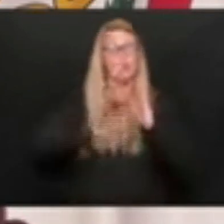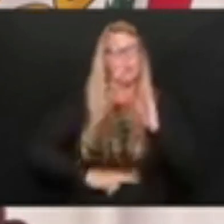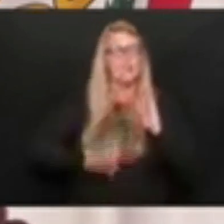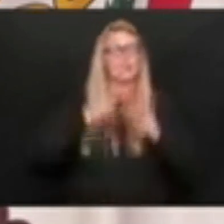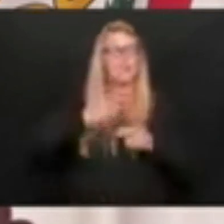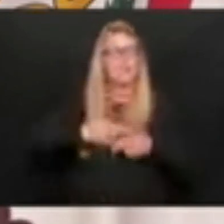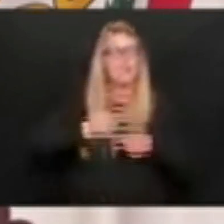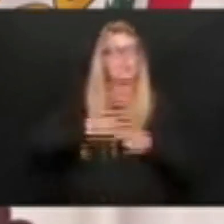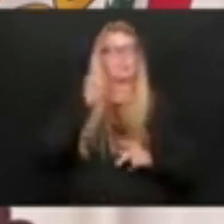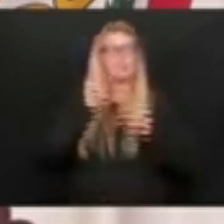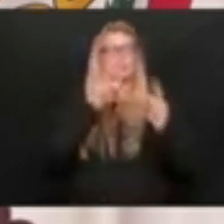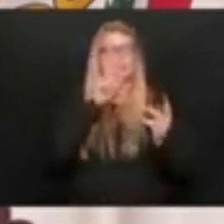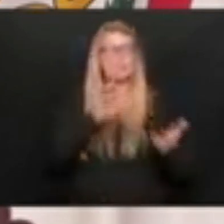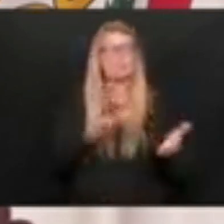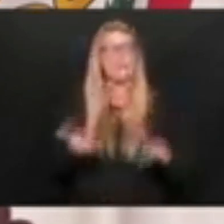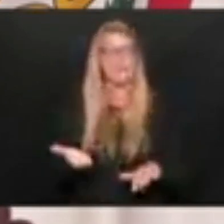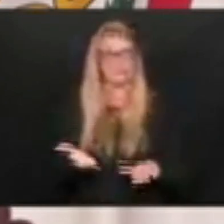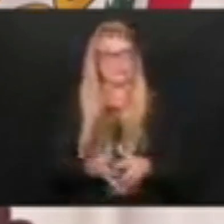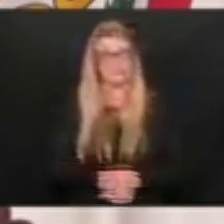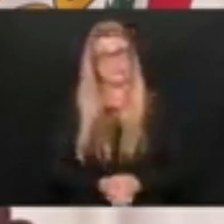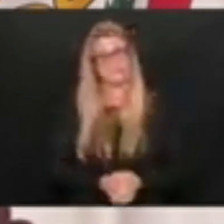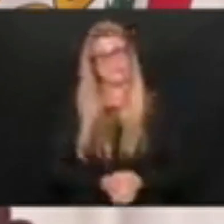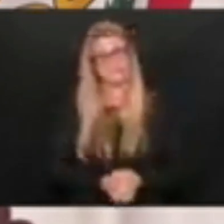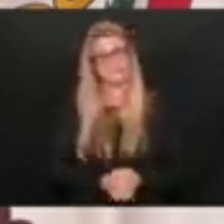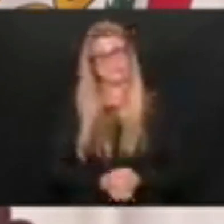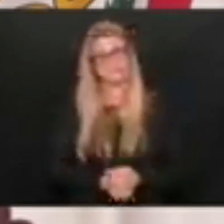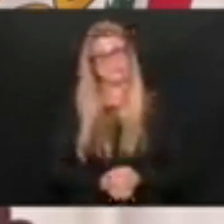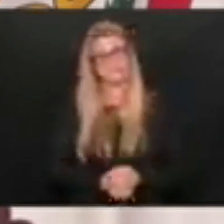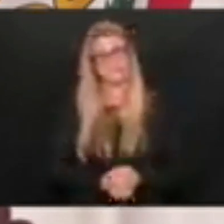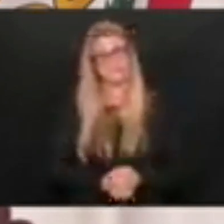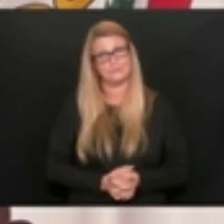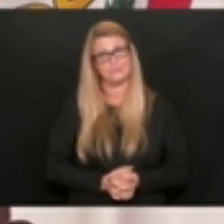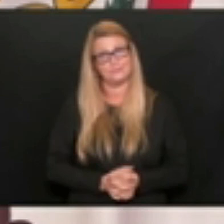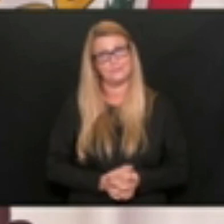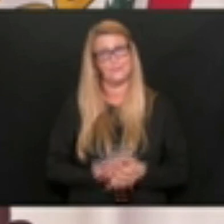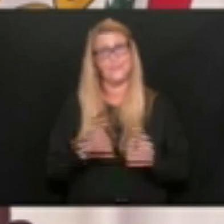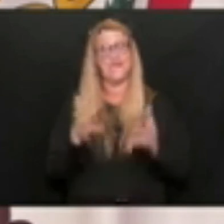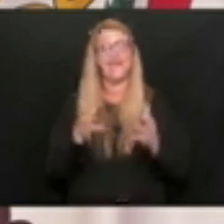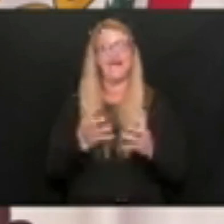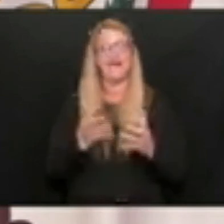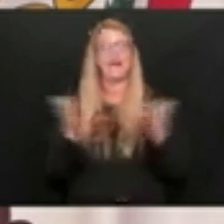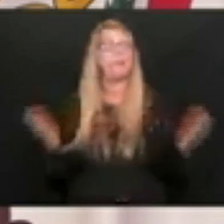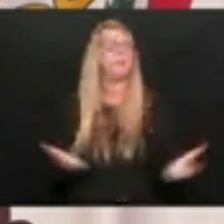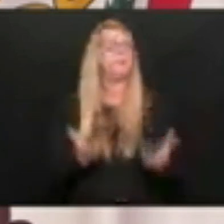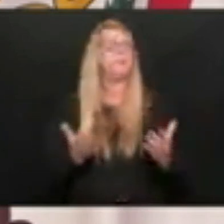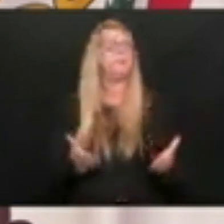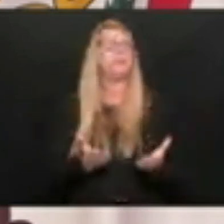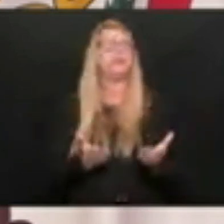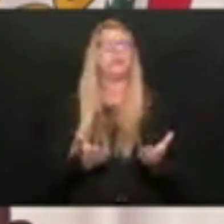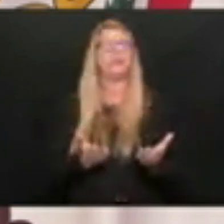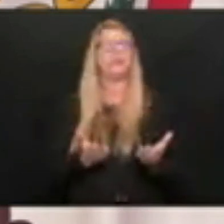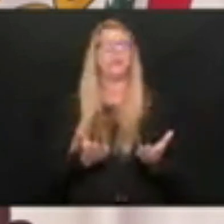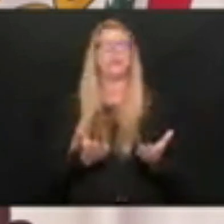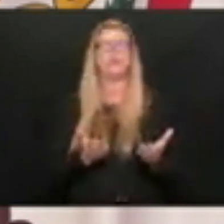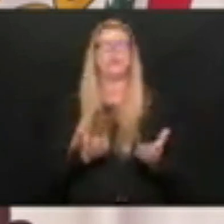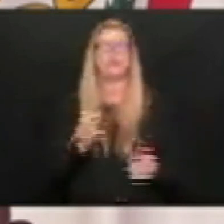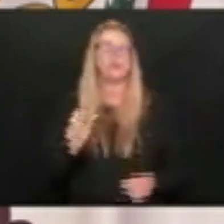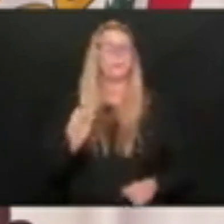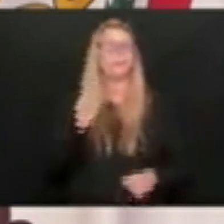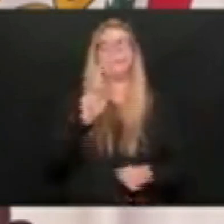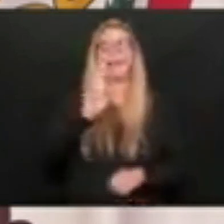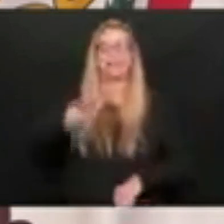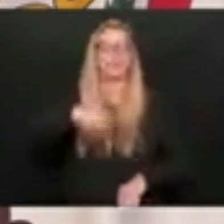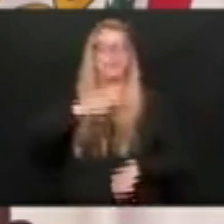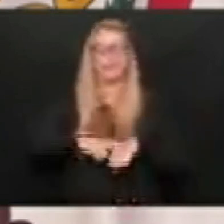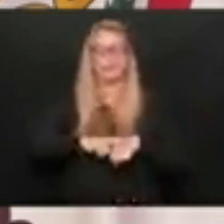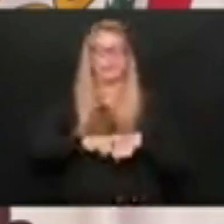people that we've lost. Absolutely, I want to be with you and absolutely be back to as much